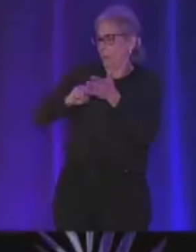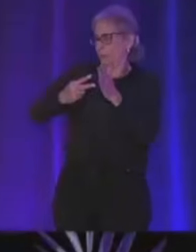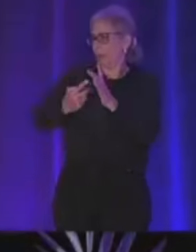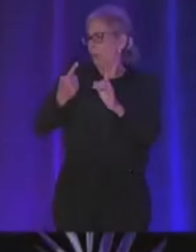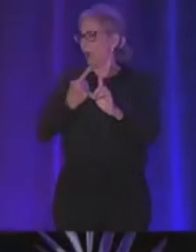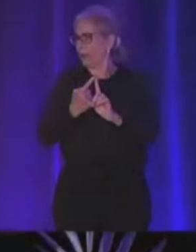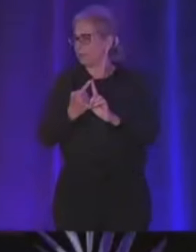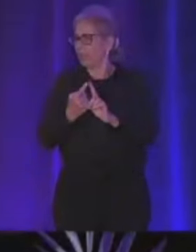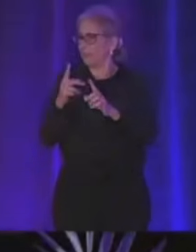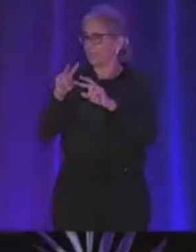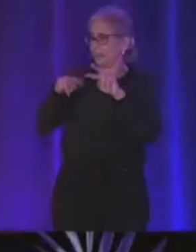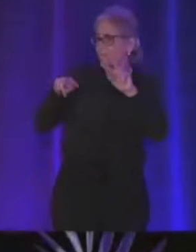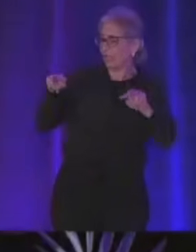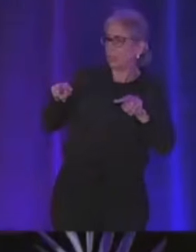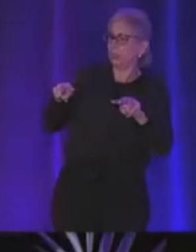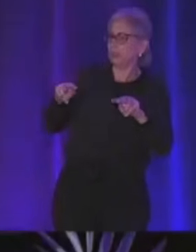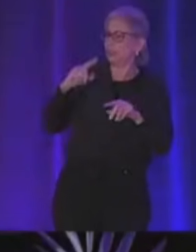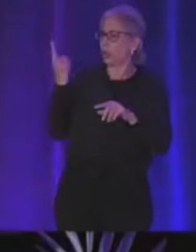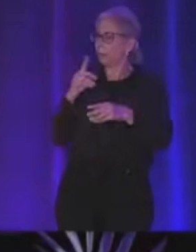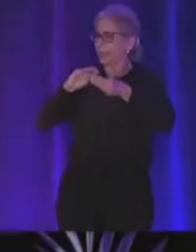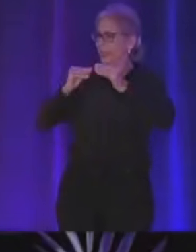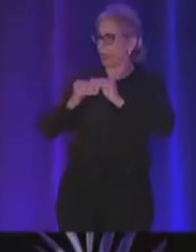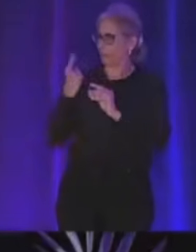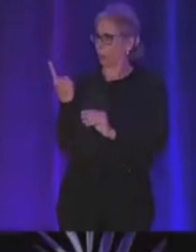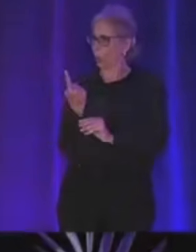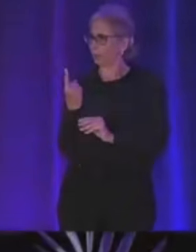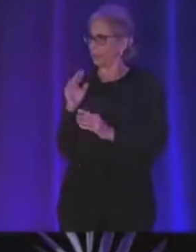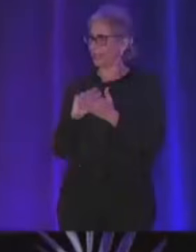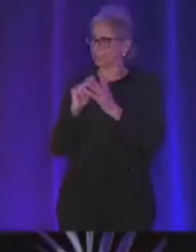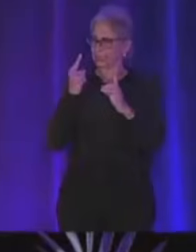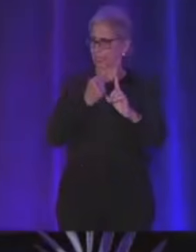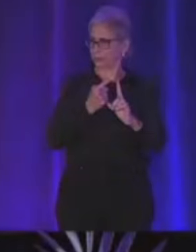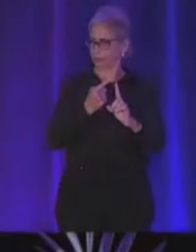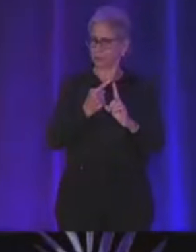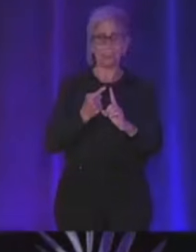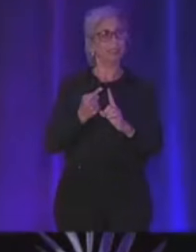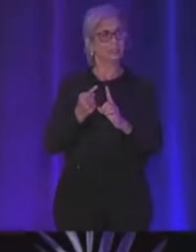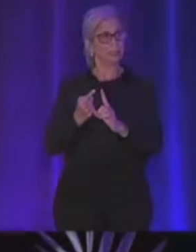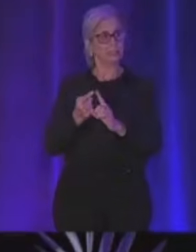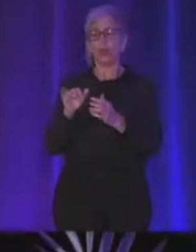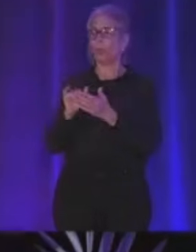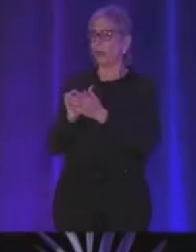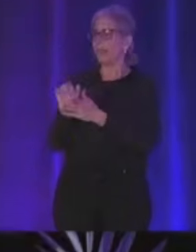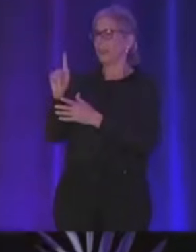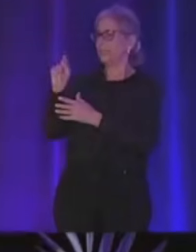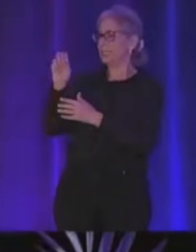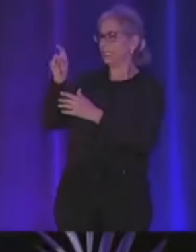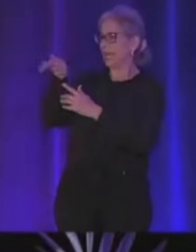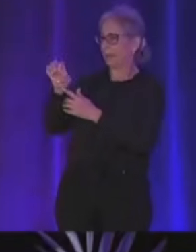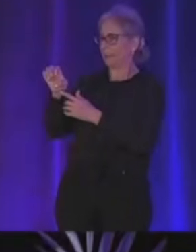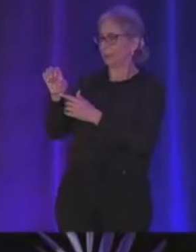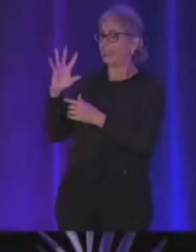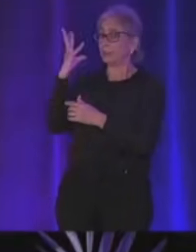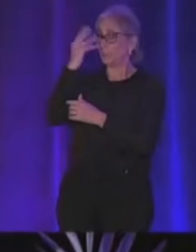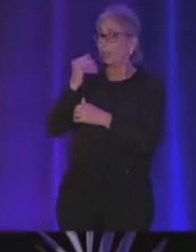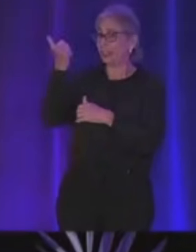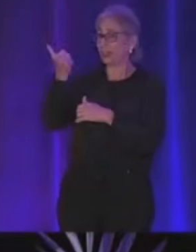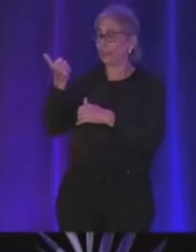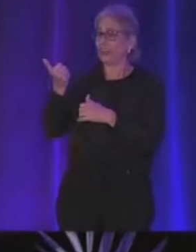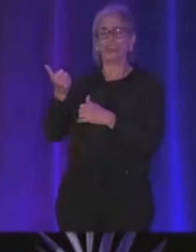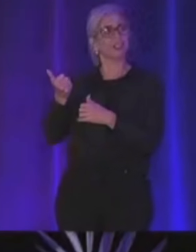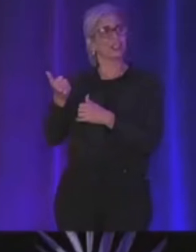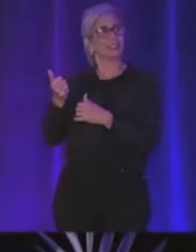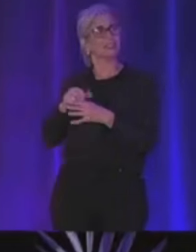variable to only ever be a number. Oh, okay. That's what TypeScript gives you, along with a few other things. Yay, prettier. TypeScript is